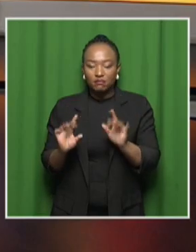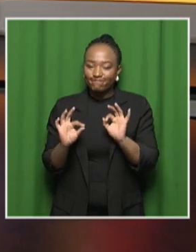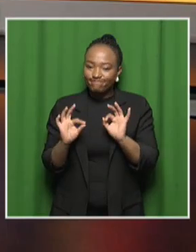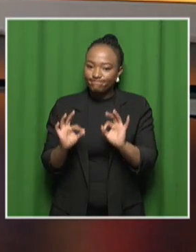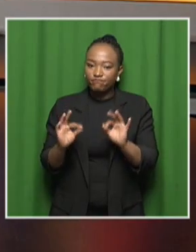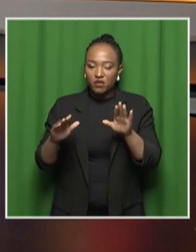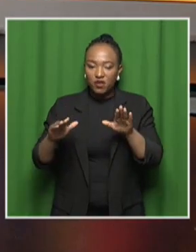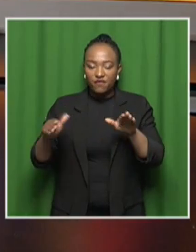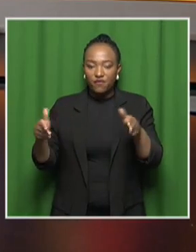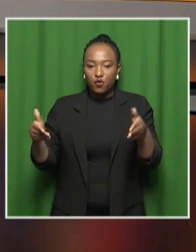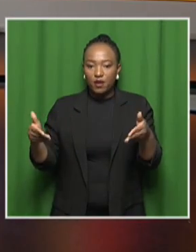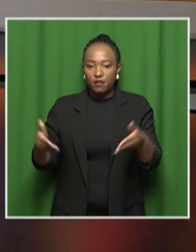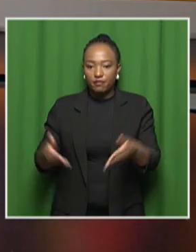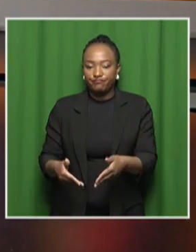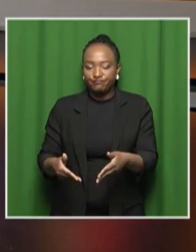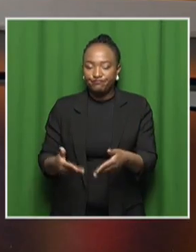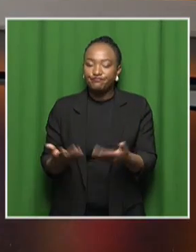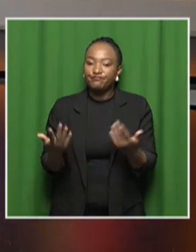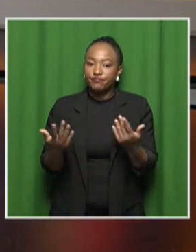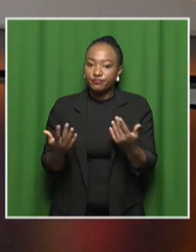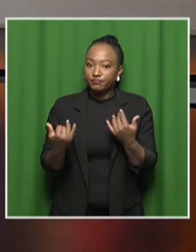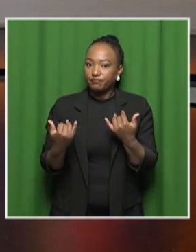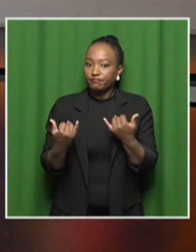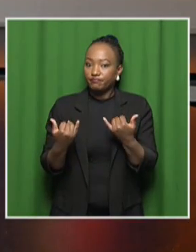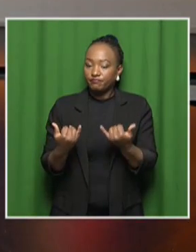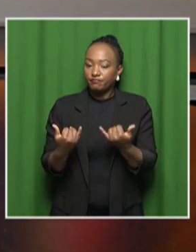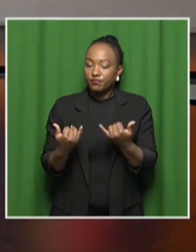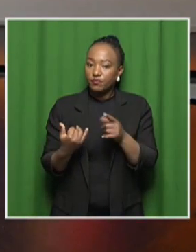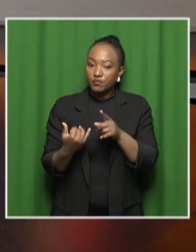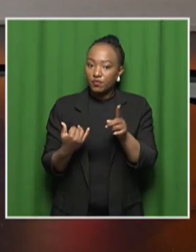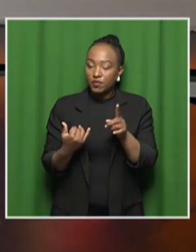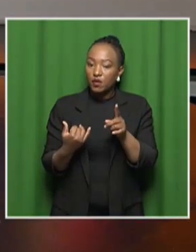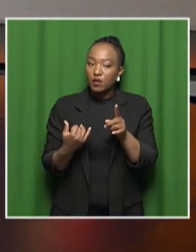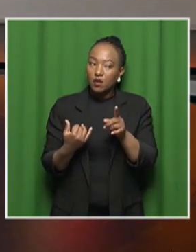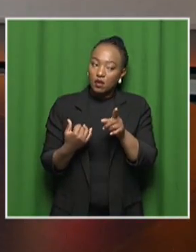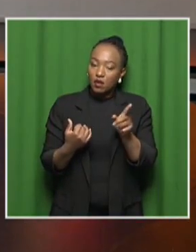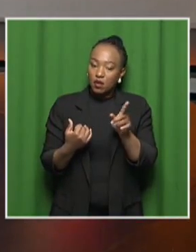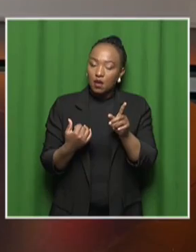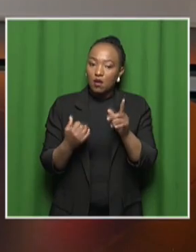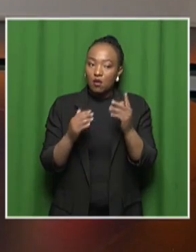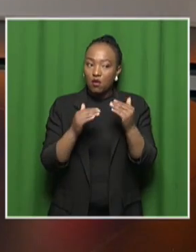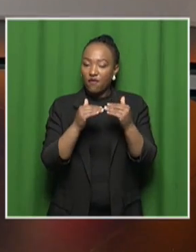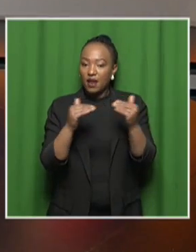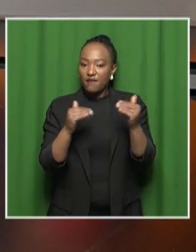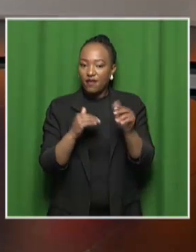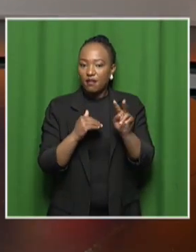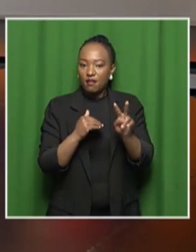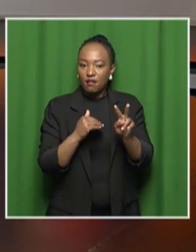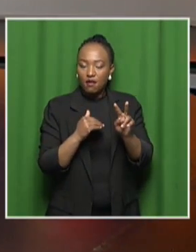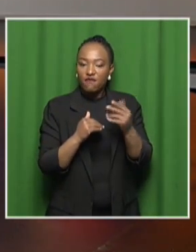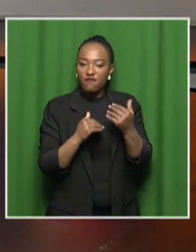funeral. It's a category 2. This is given to those officials that, of course, fall into the category of the